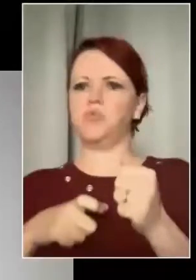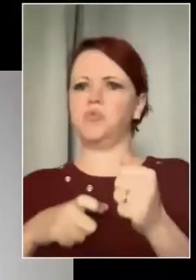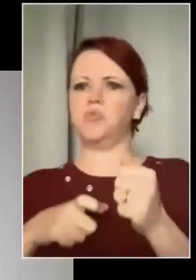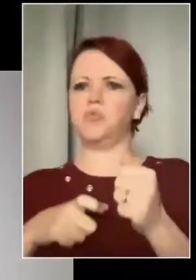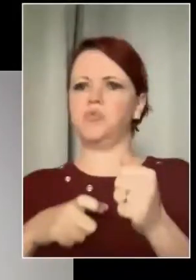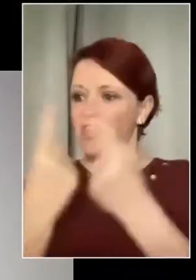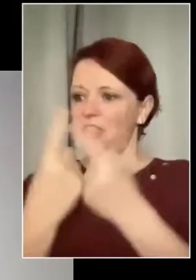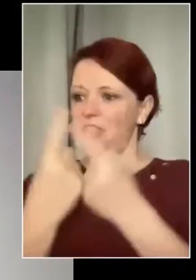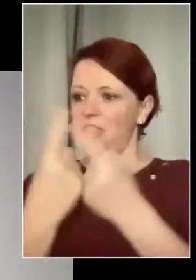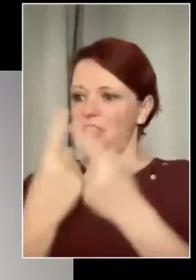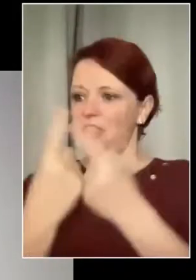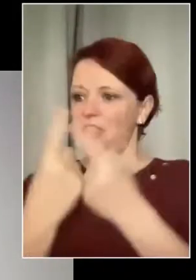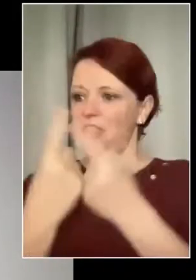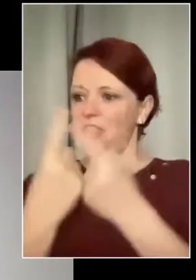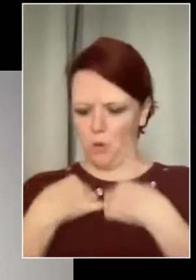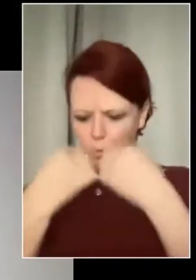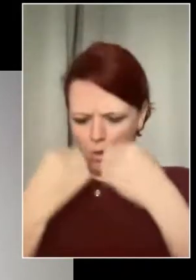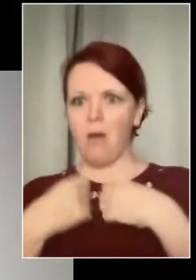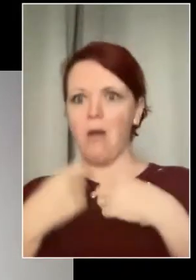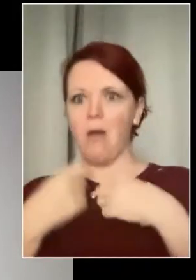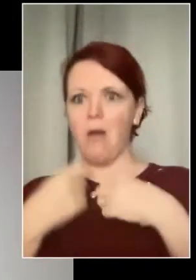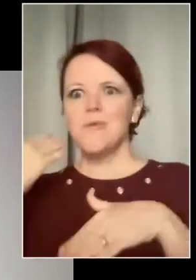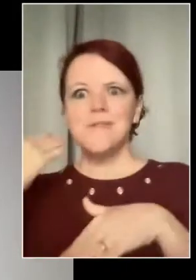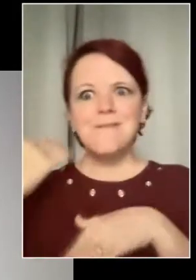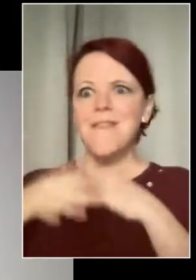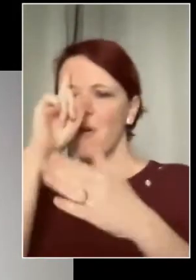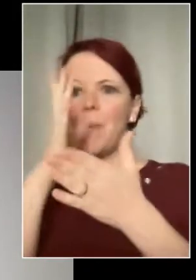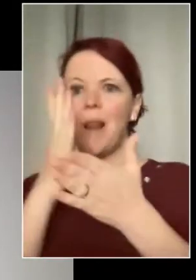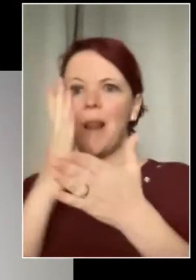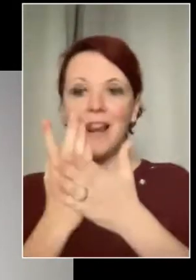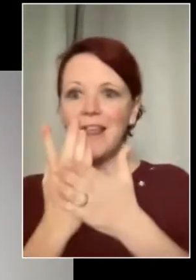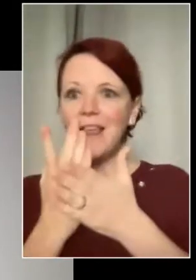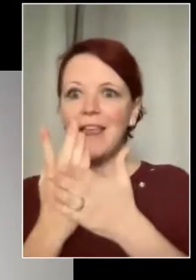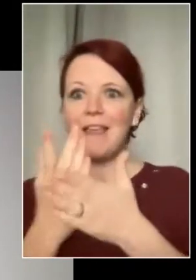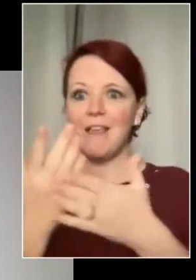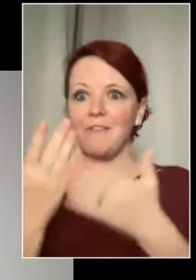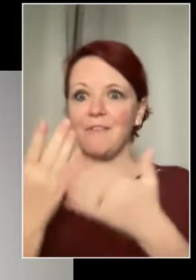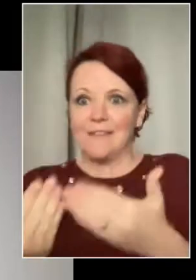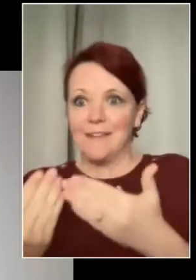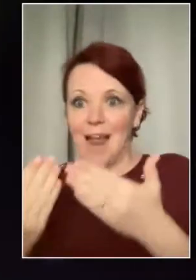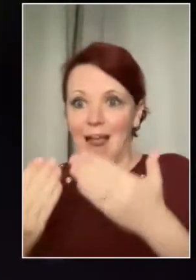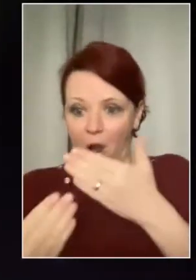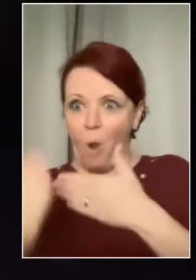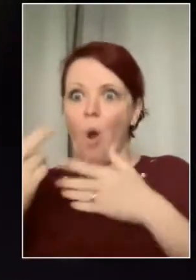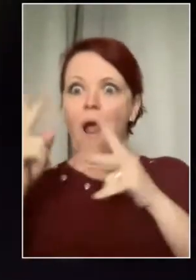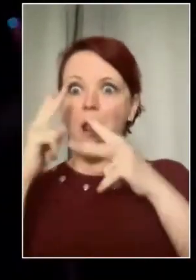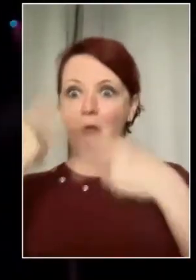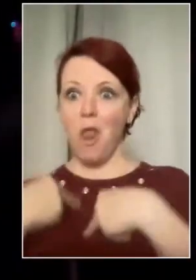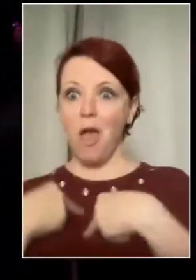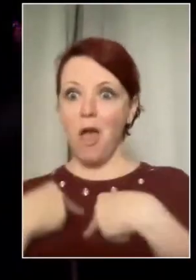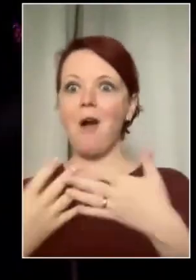be shocked if I told myself a few years ago this is what you'd be doing.